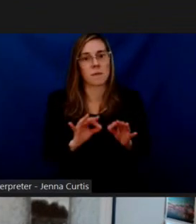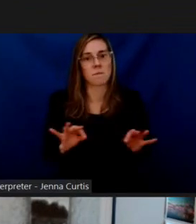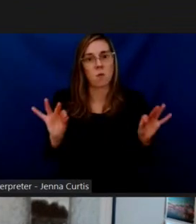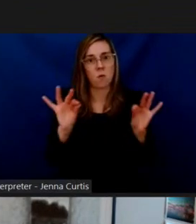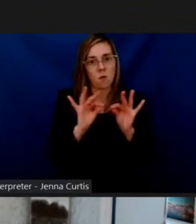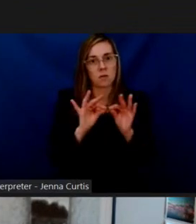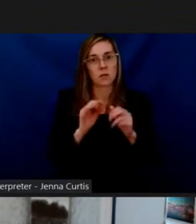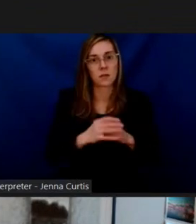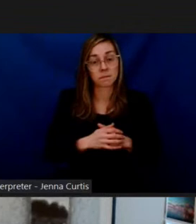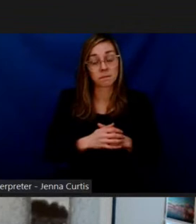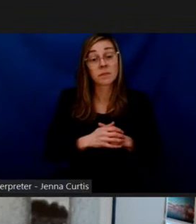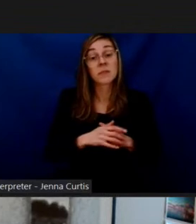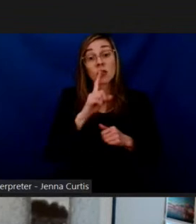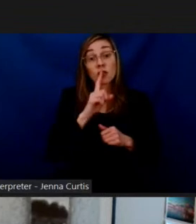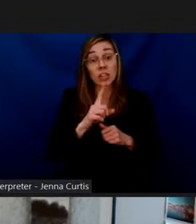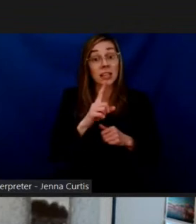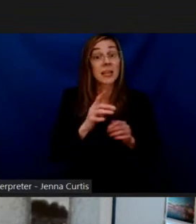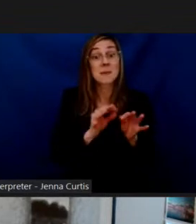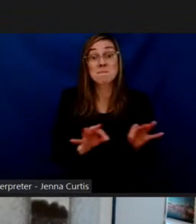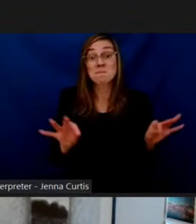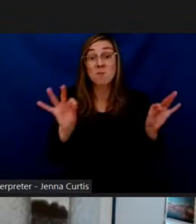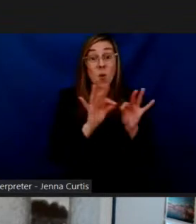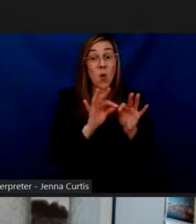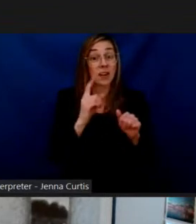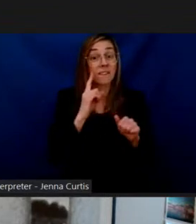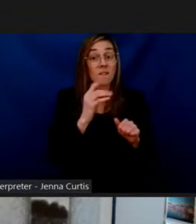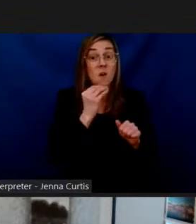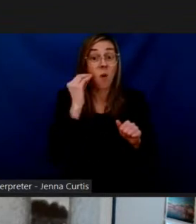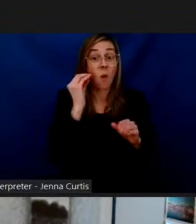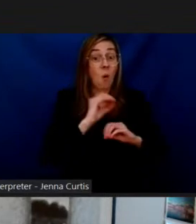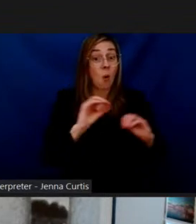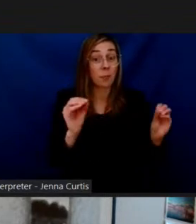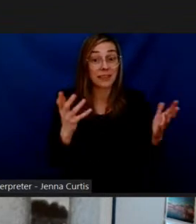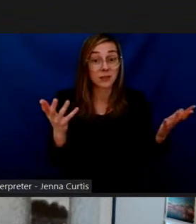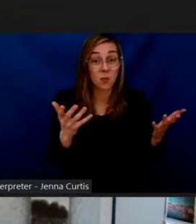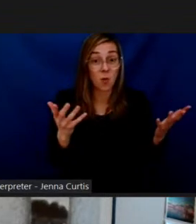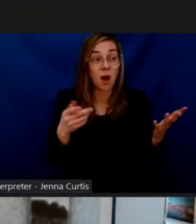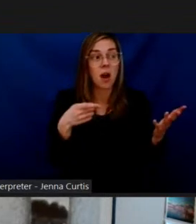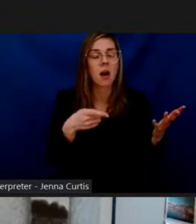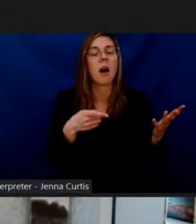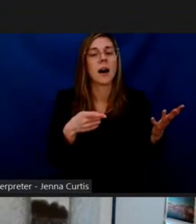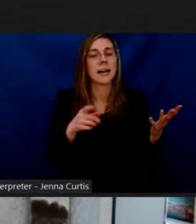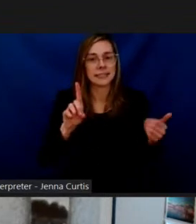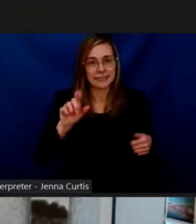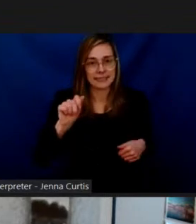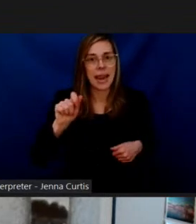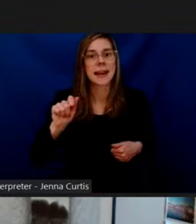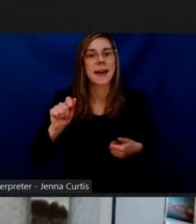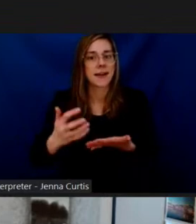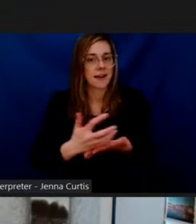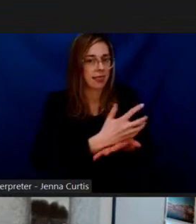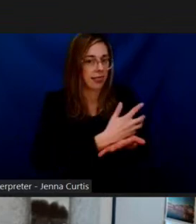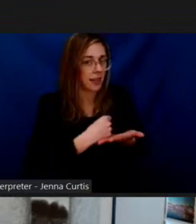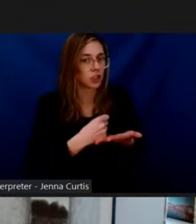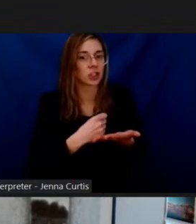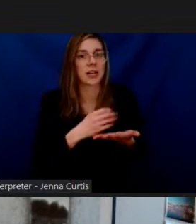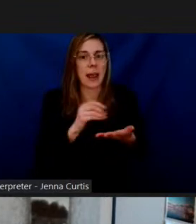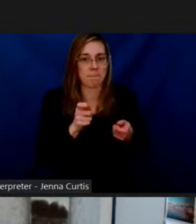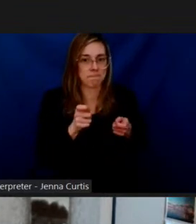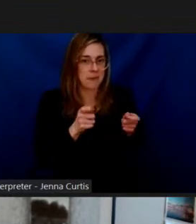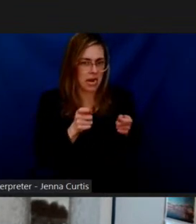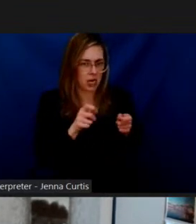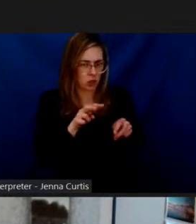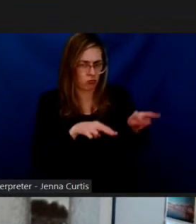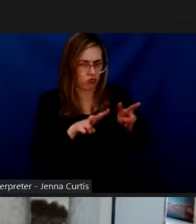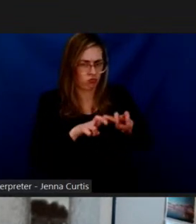around homeless service, it's data collection and data management. So the metrics that I would be looking at are not only